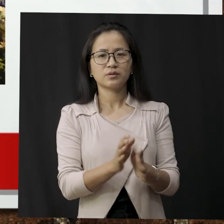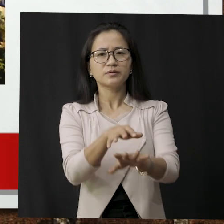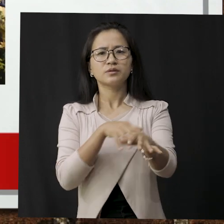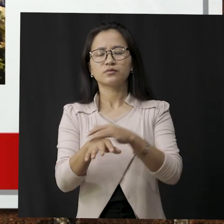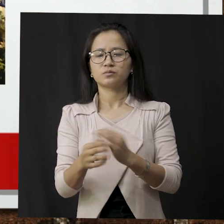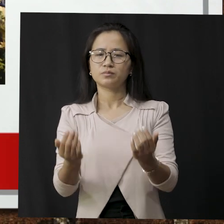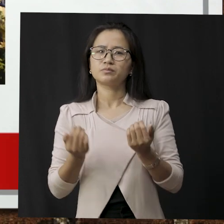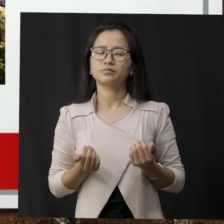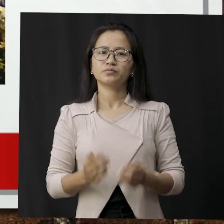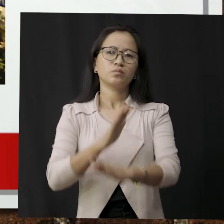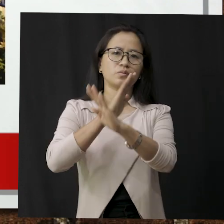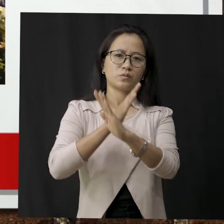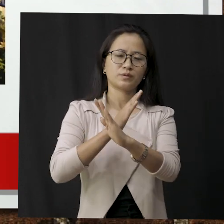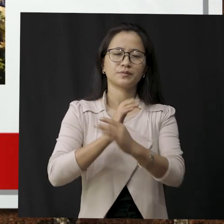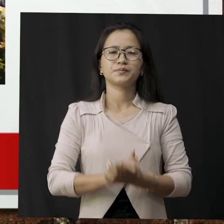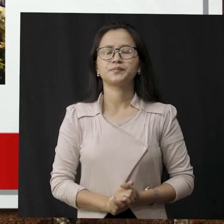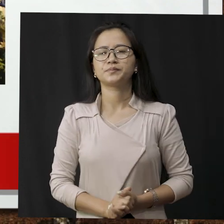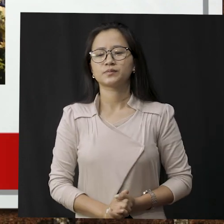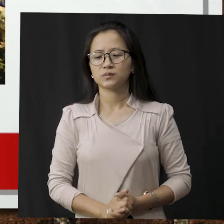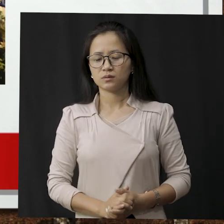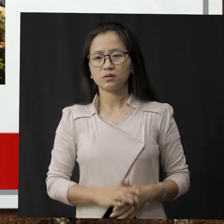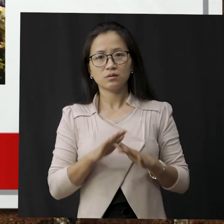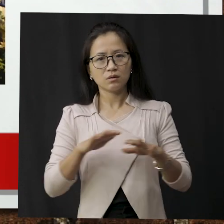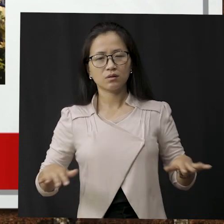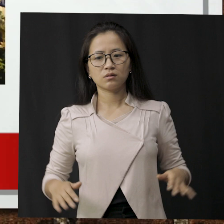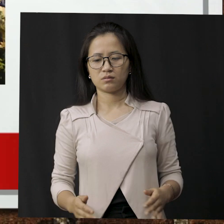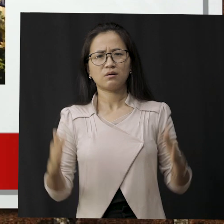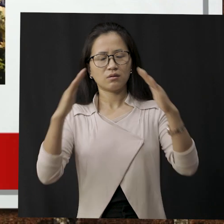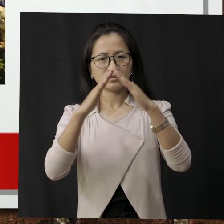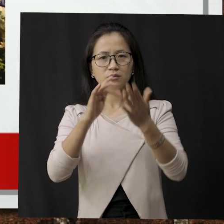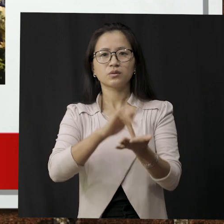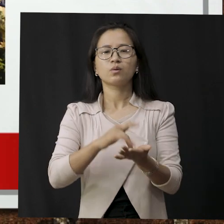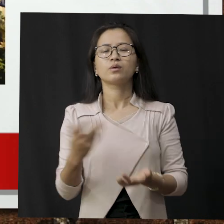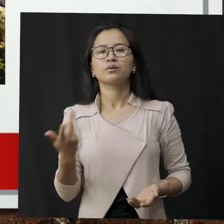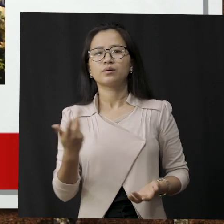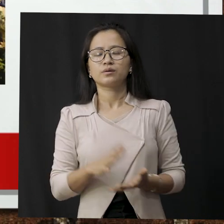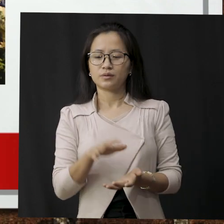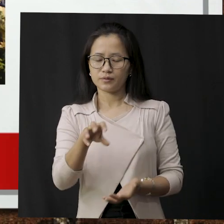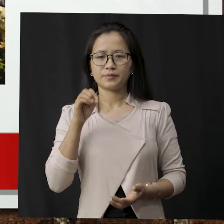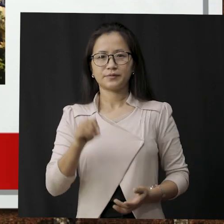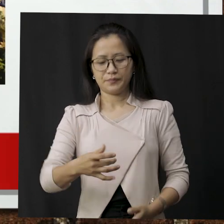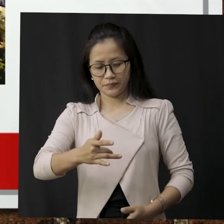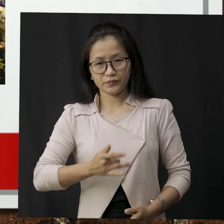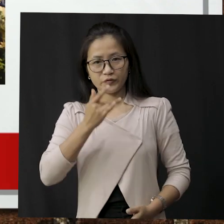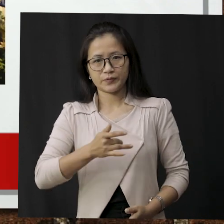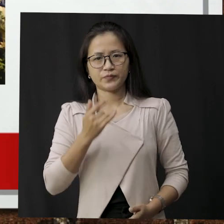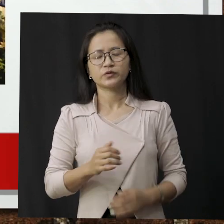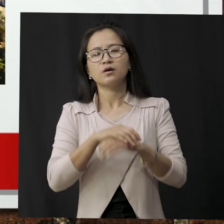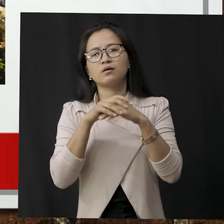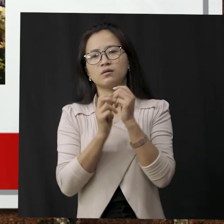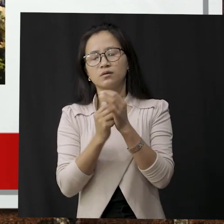protection. So students, a house is a place where we get that feeling of